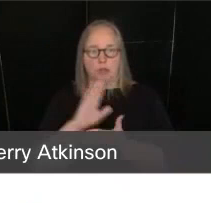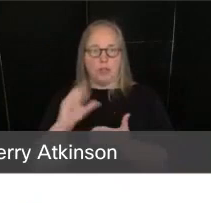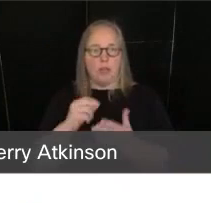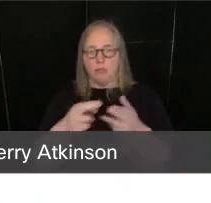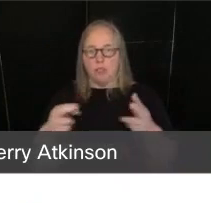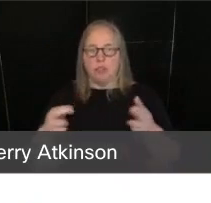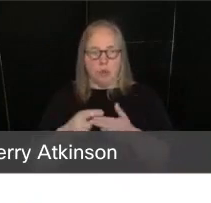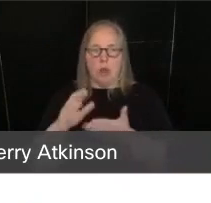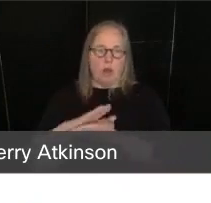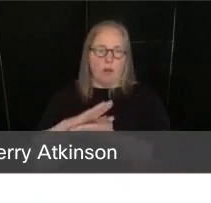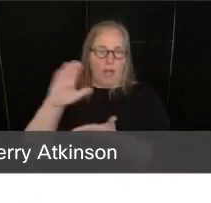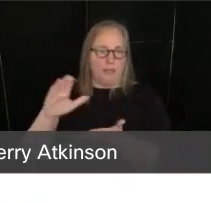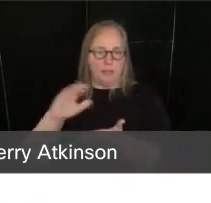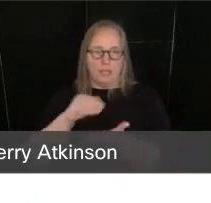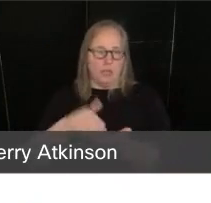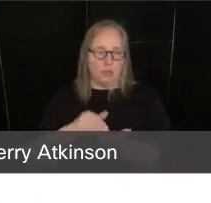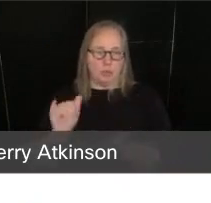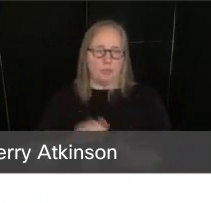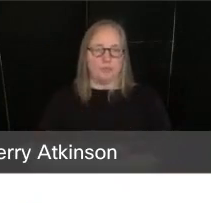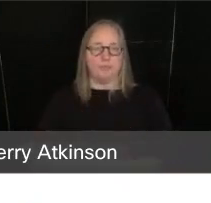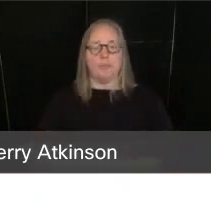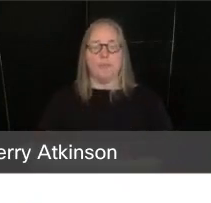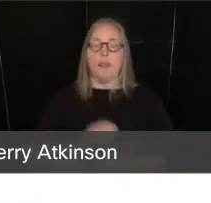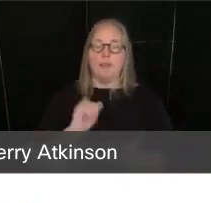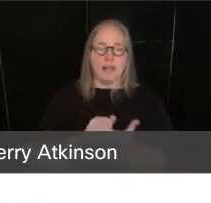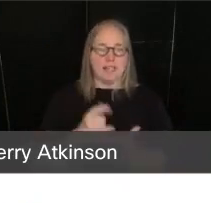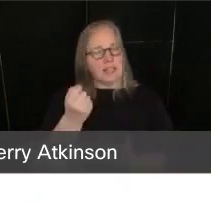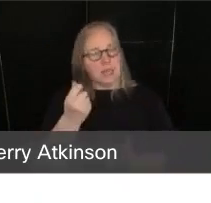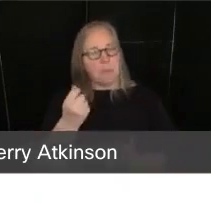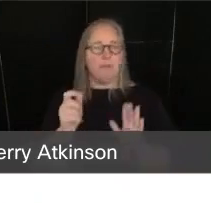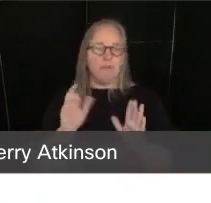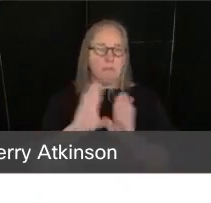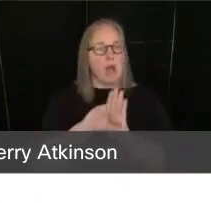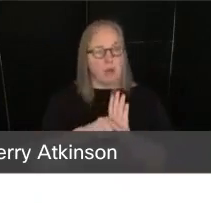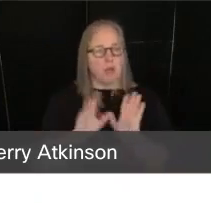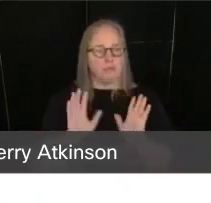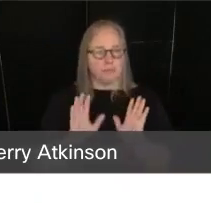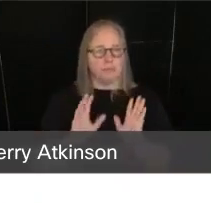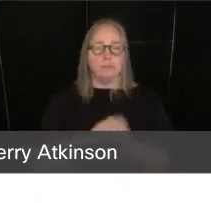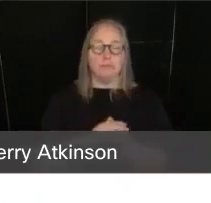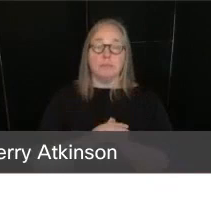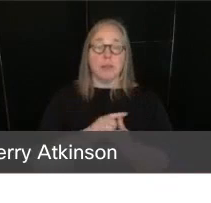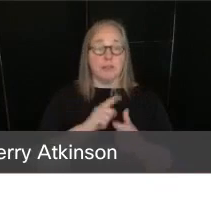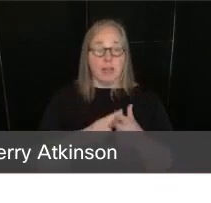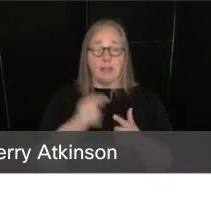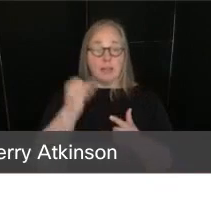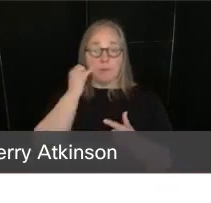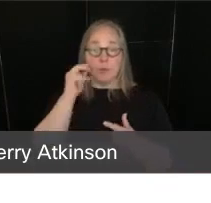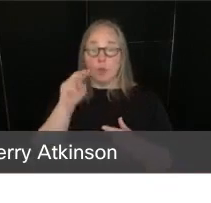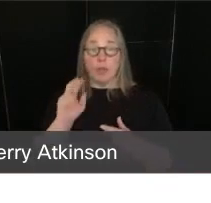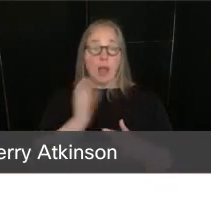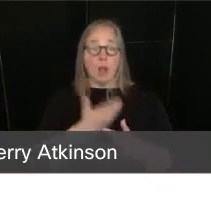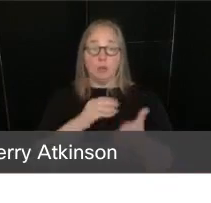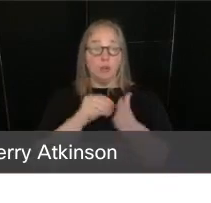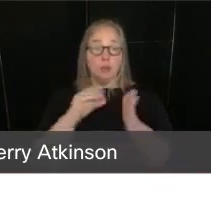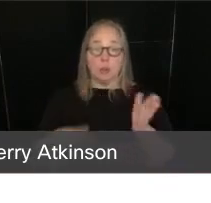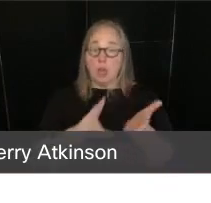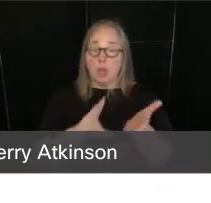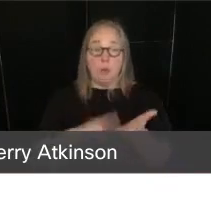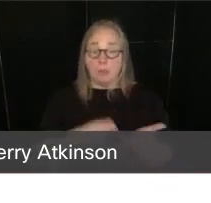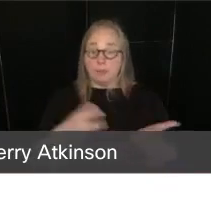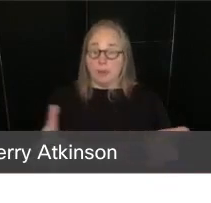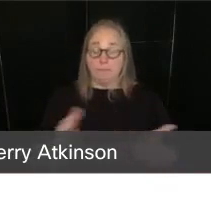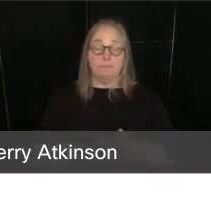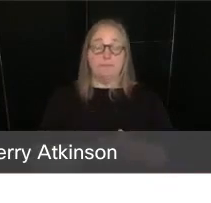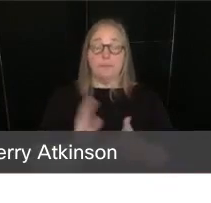as well. So that's just a little bit of background. And then if you want to look at our student enrollment, our